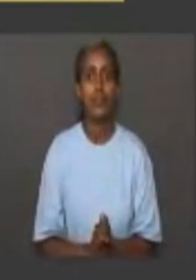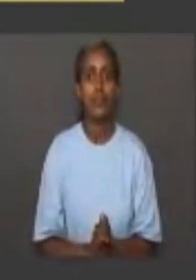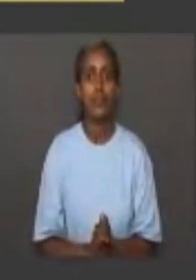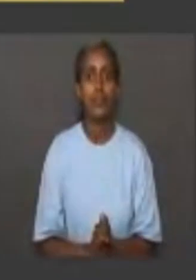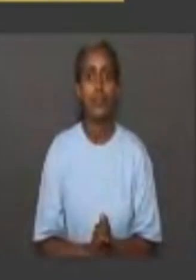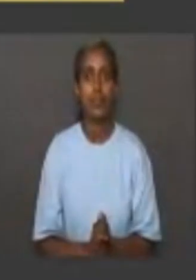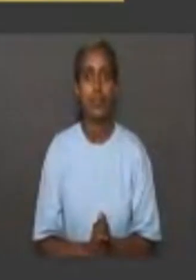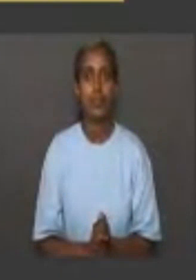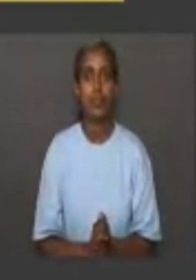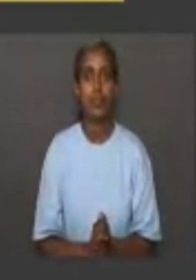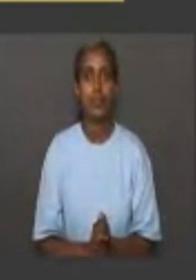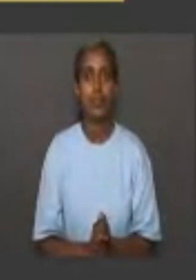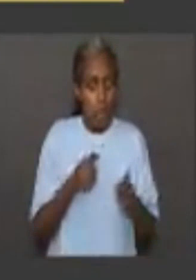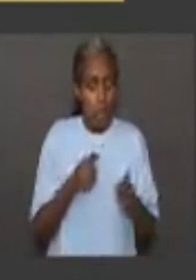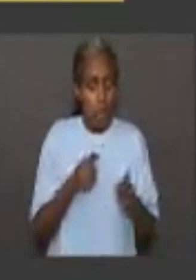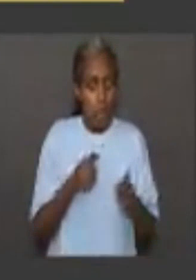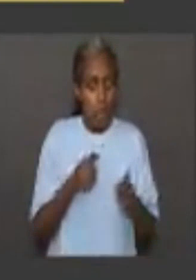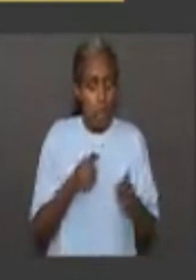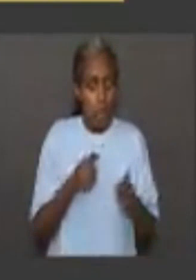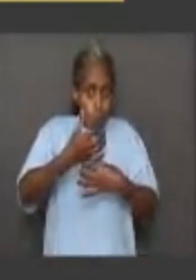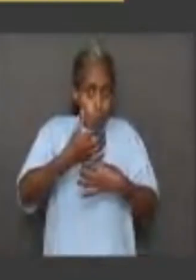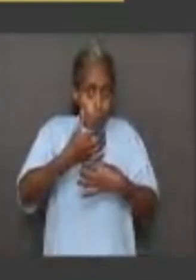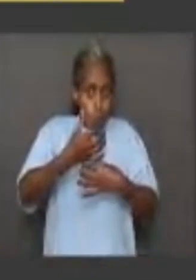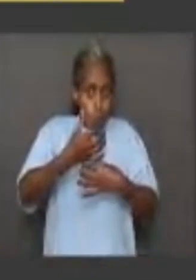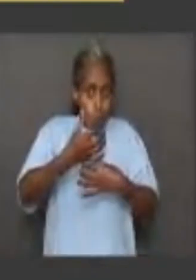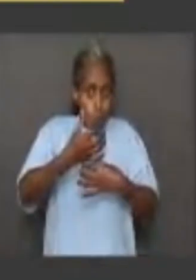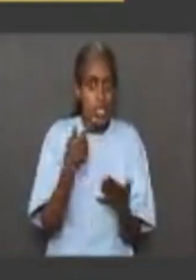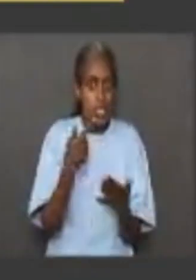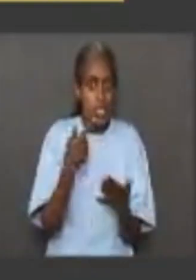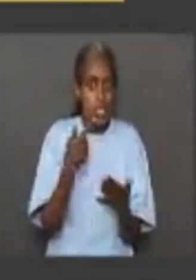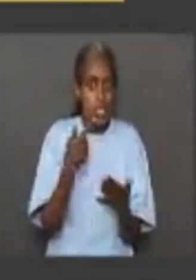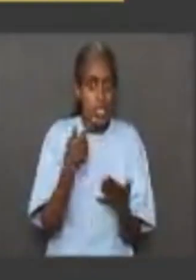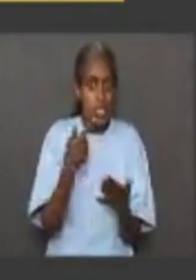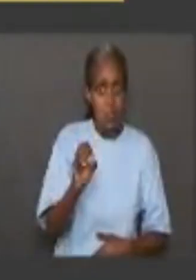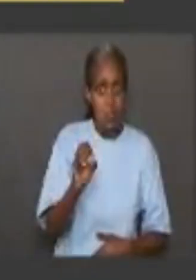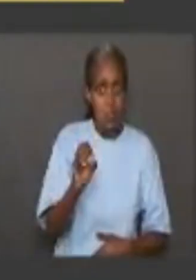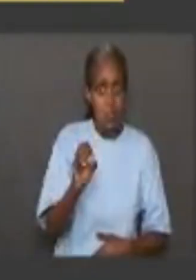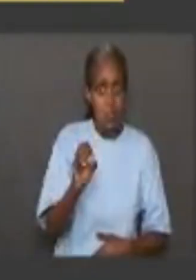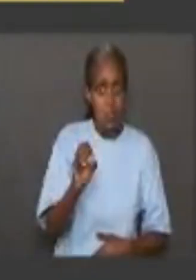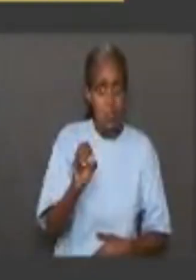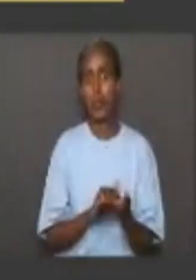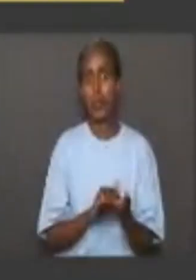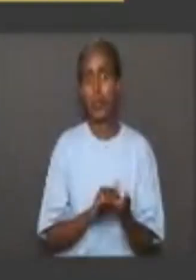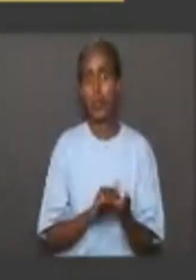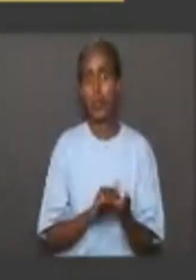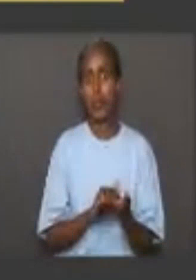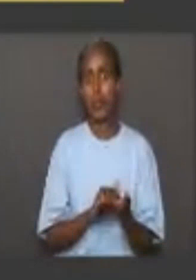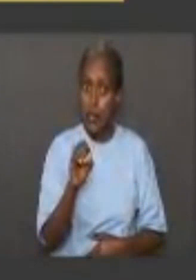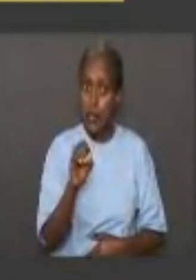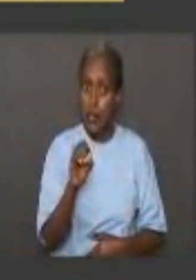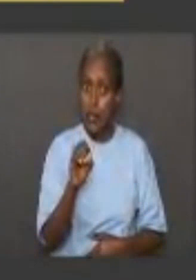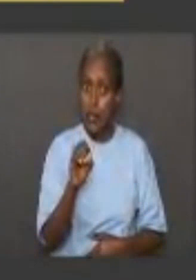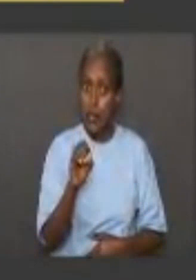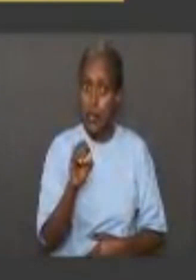We can also conclude that there are zeros between 0 and